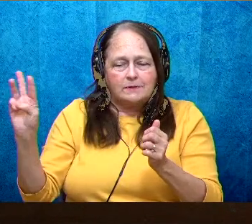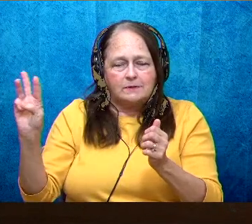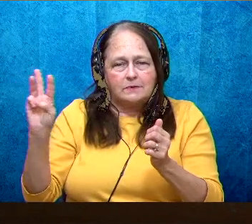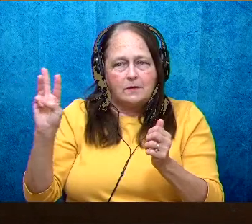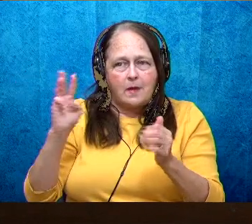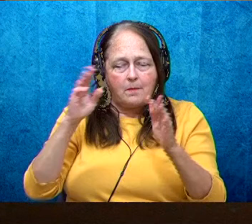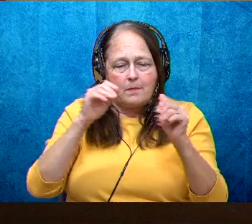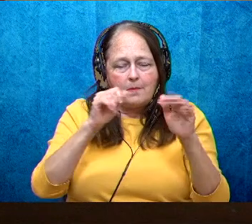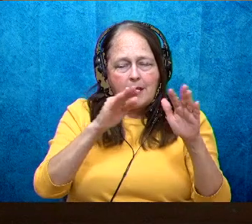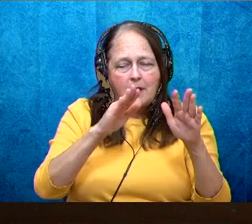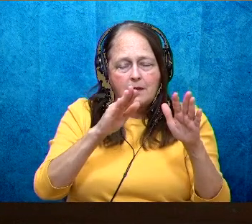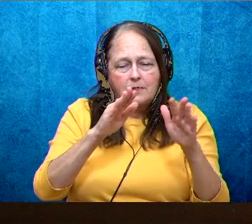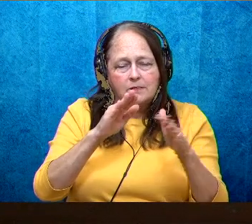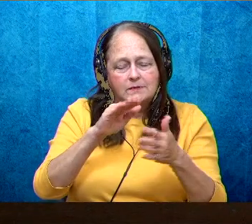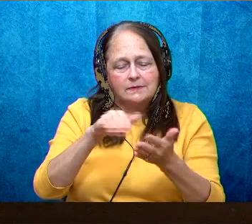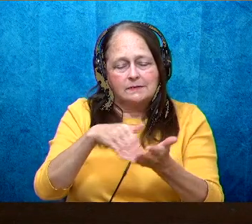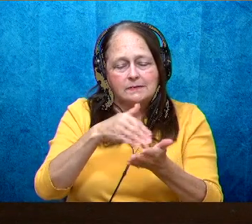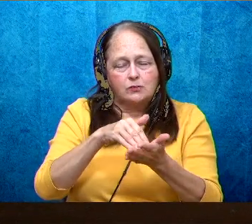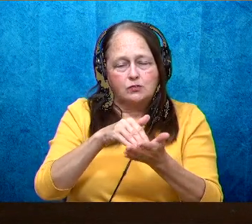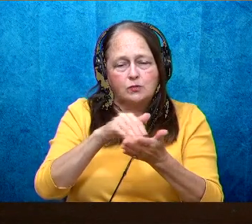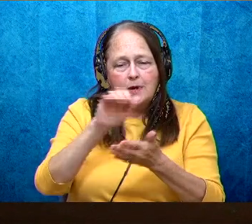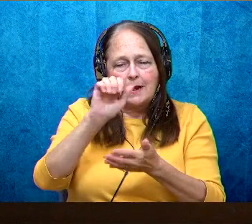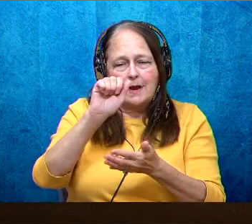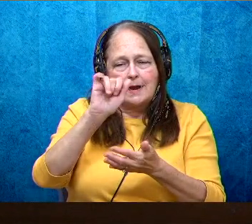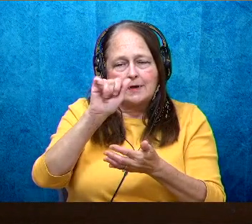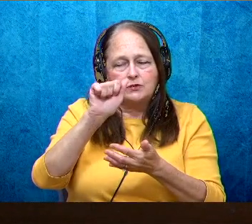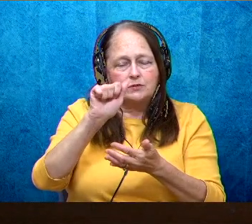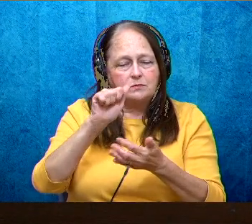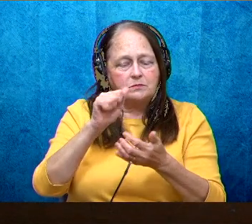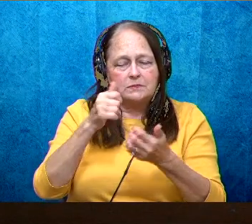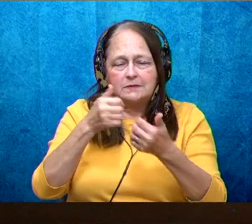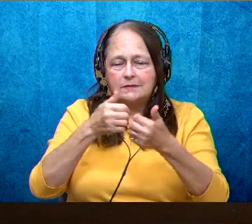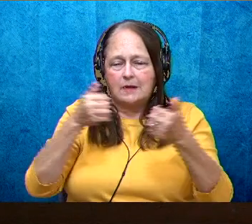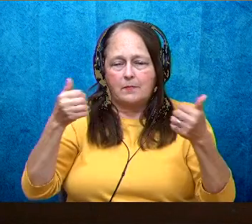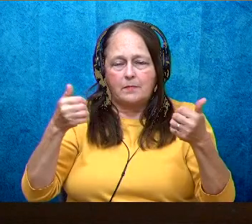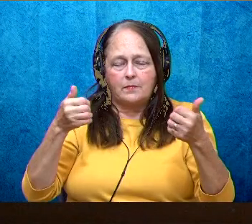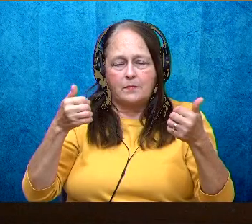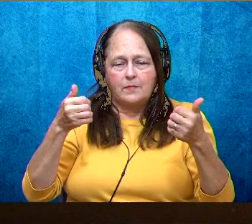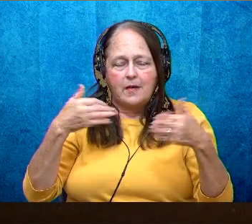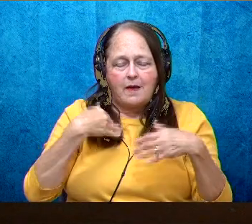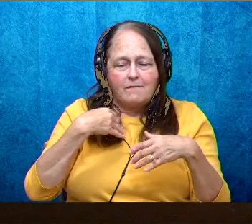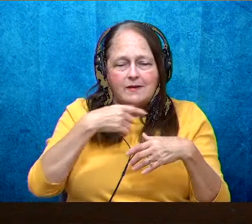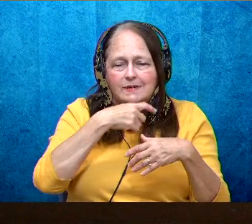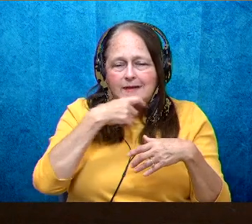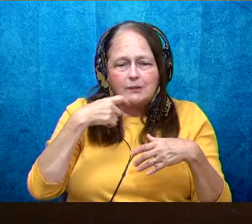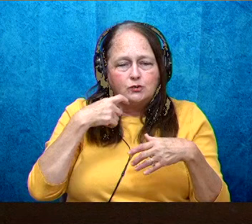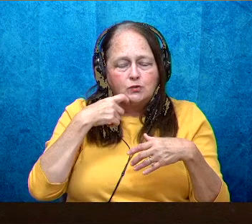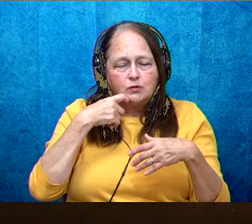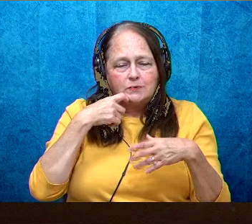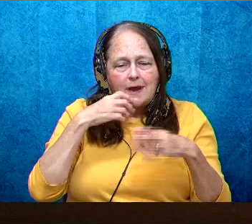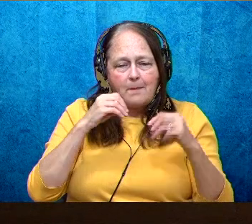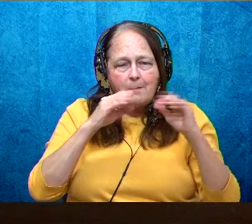Mountains. And Central Asia is very isolated from its neighbors with deserts and mountains.